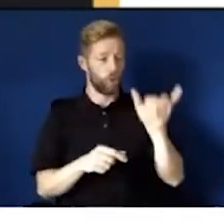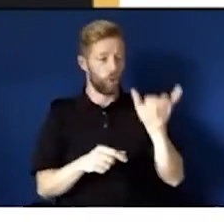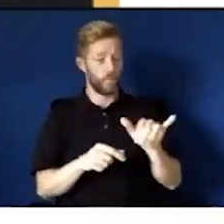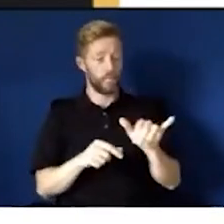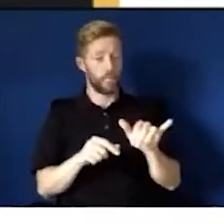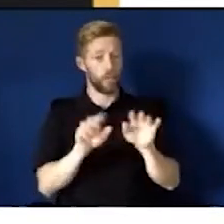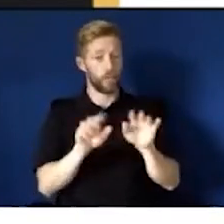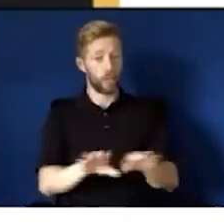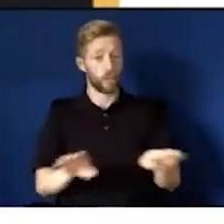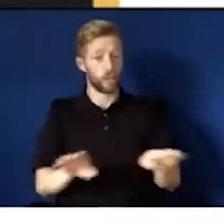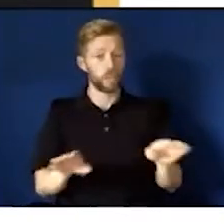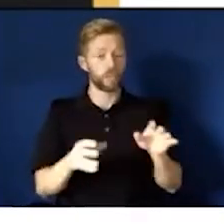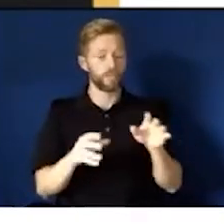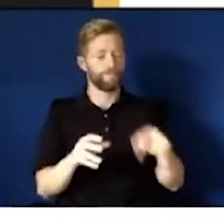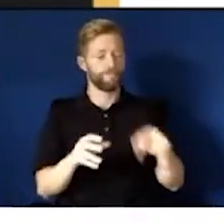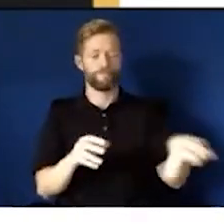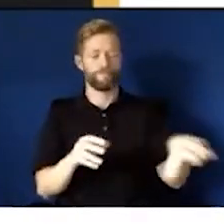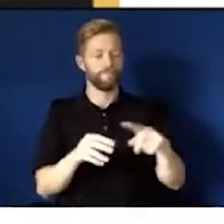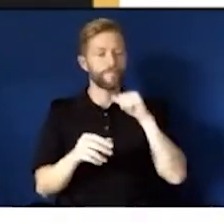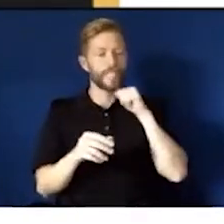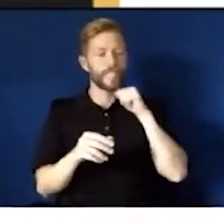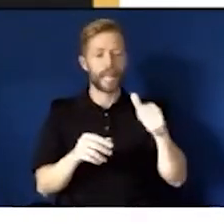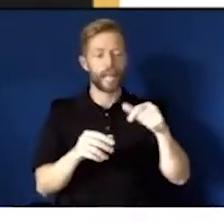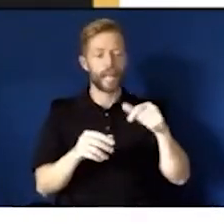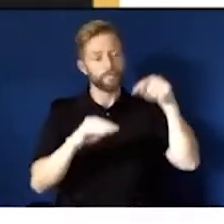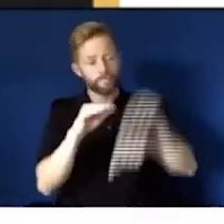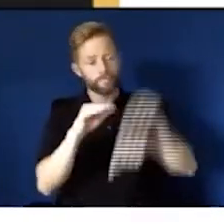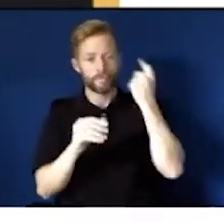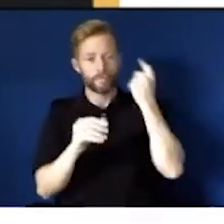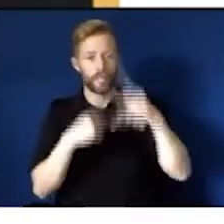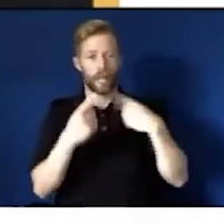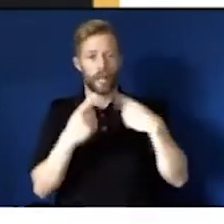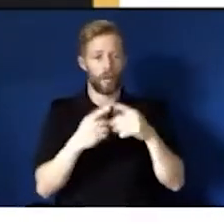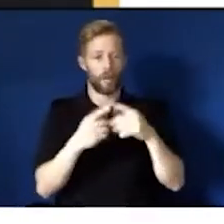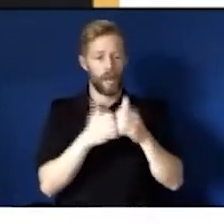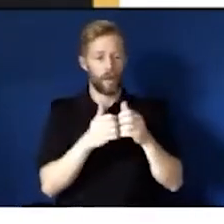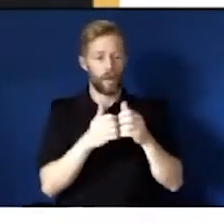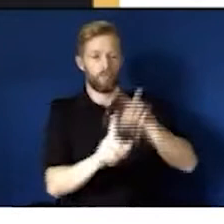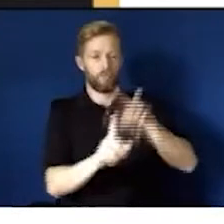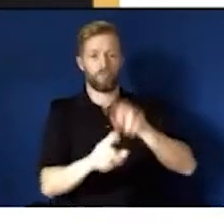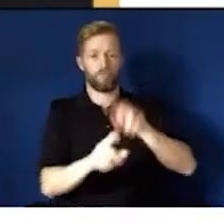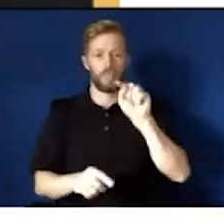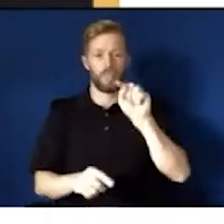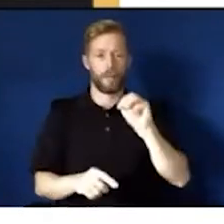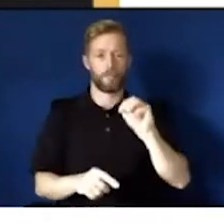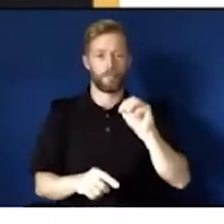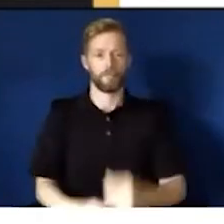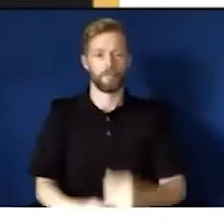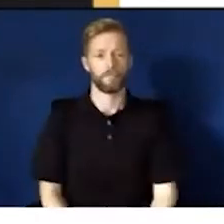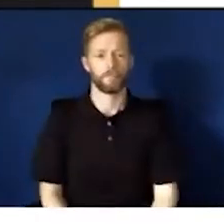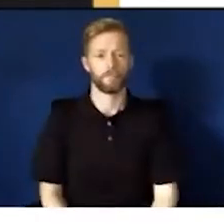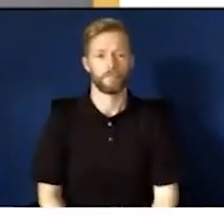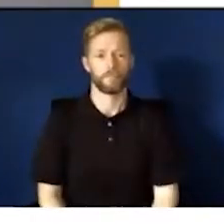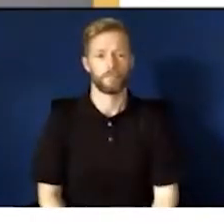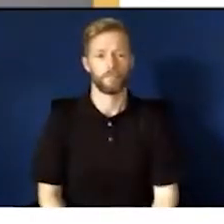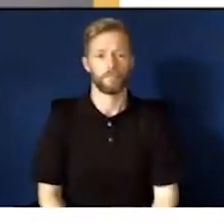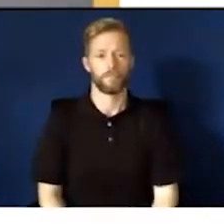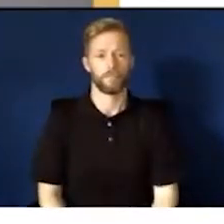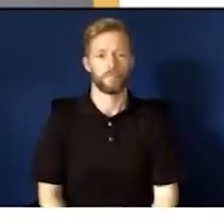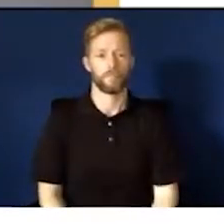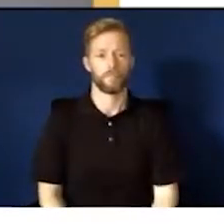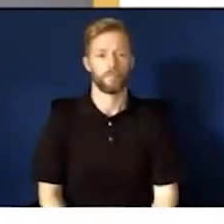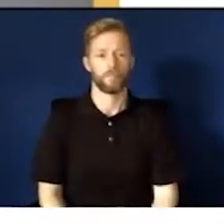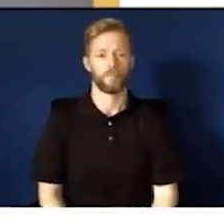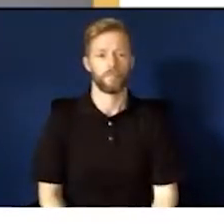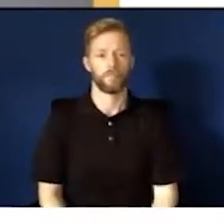in early childhood there's a good understanding about implementing STEM. There's